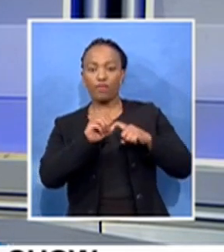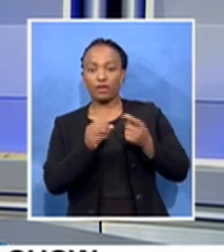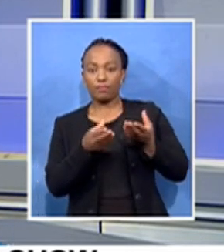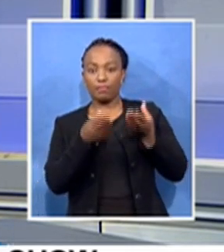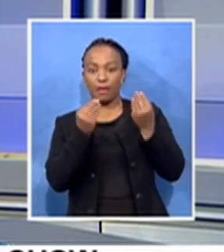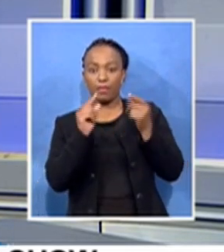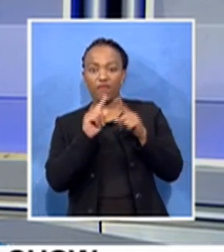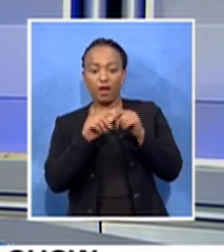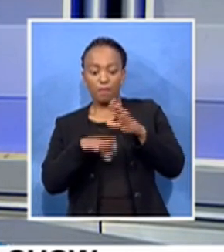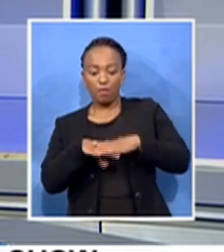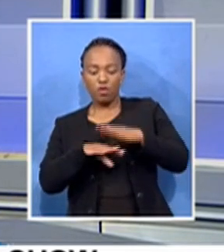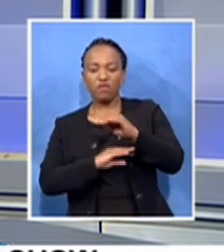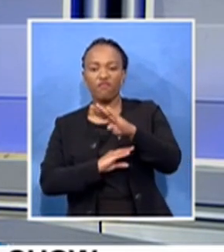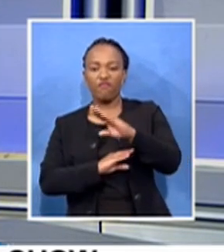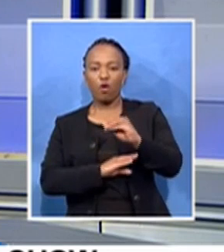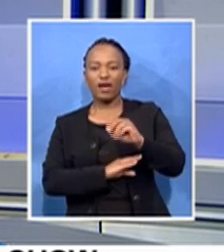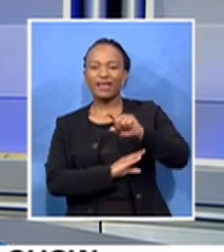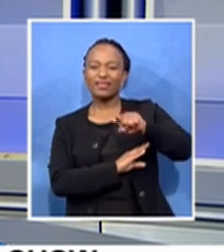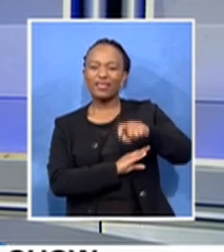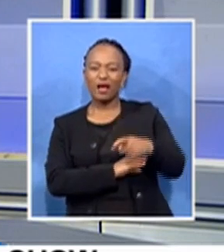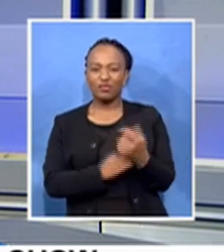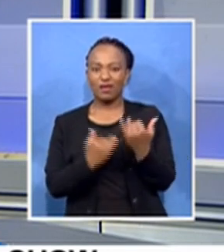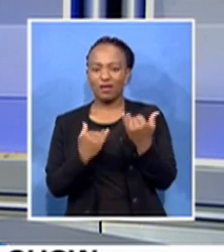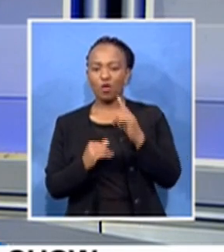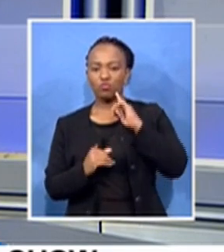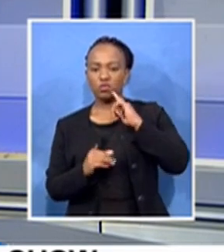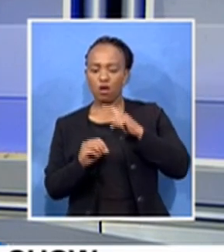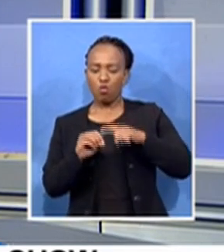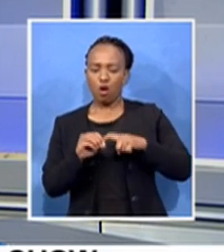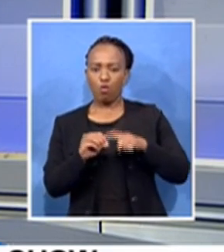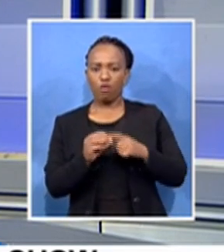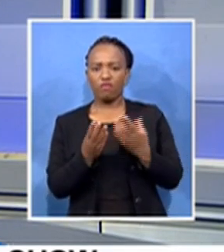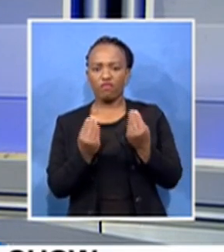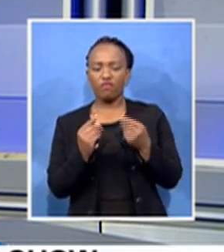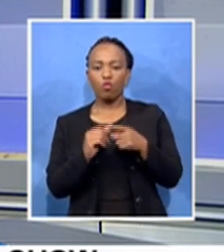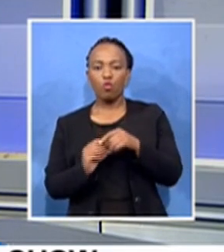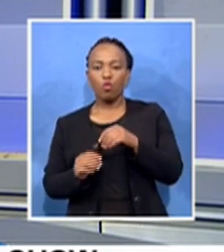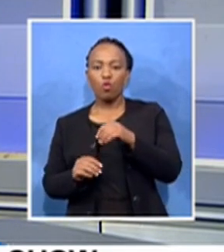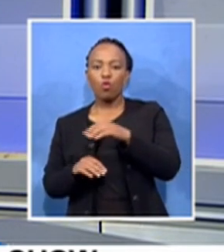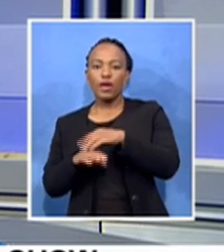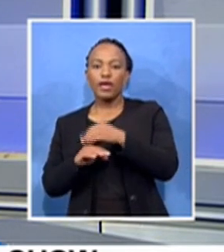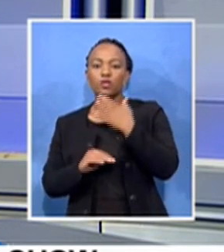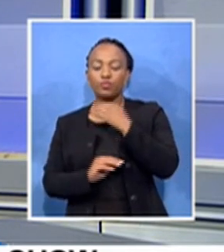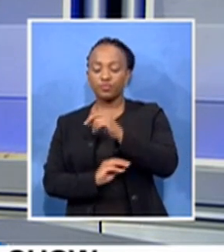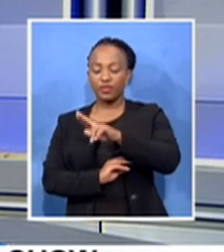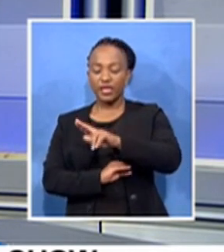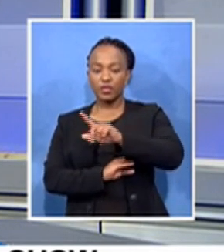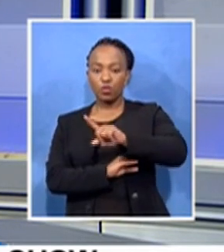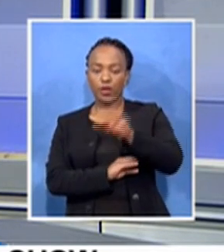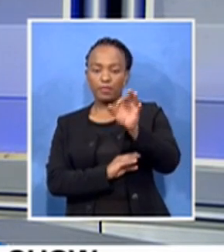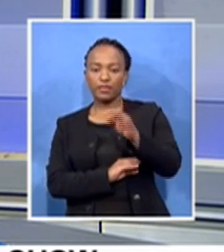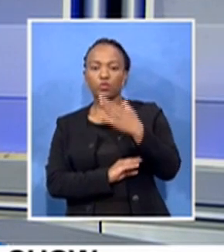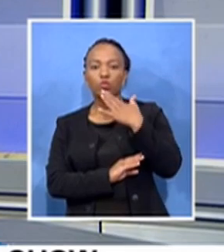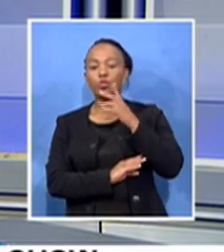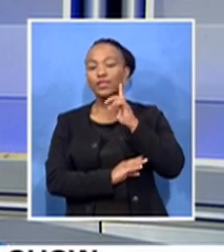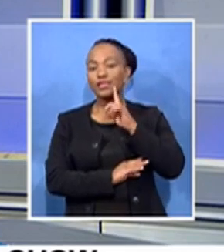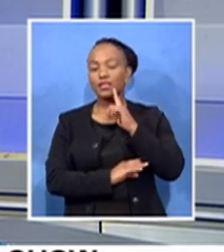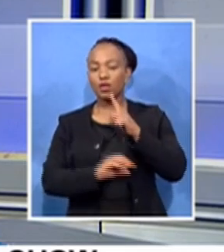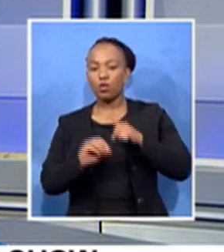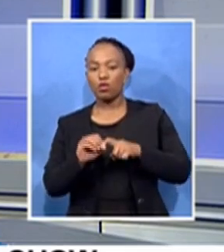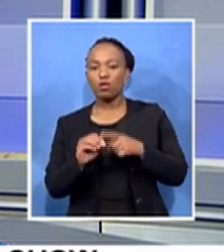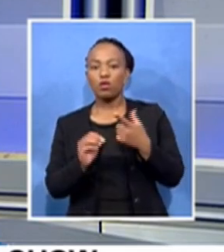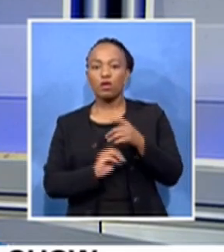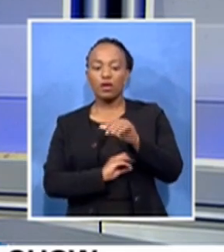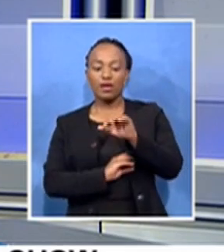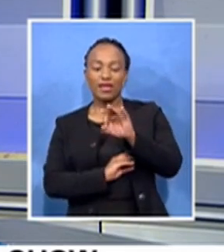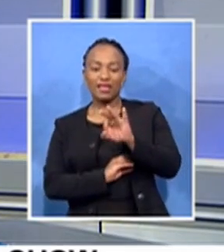those have been qualified. 81% qualified teachers, 63% are highly qualified, and